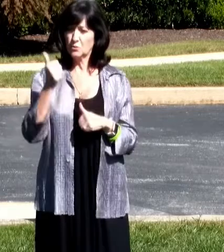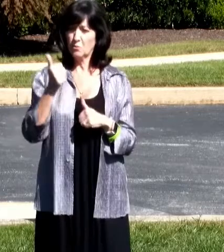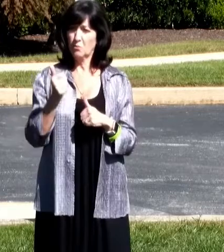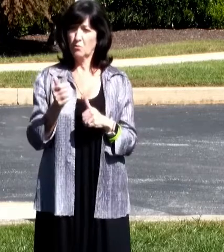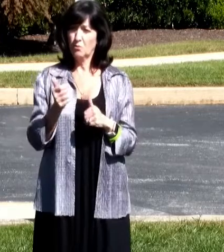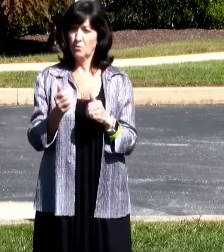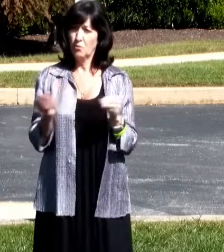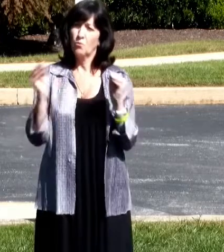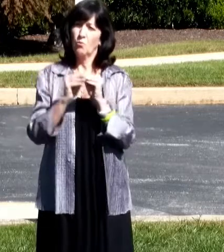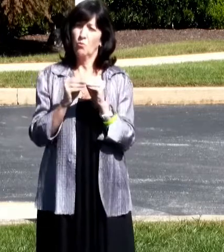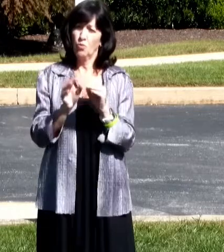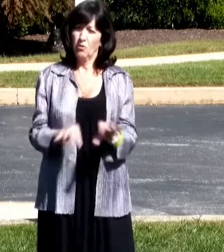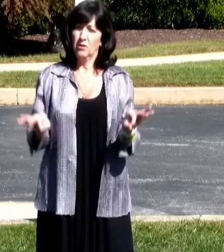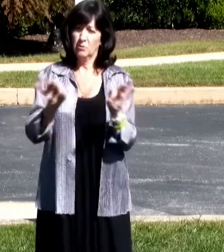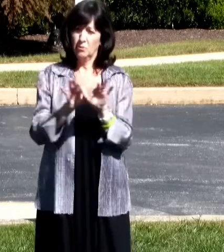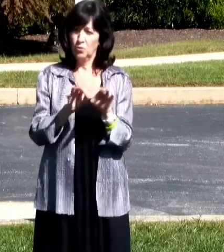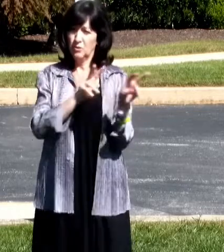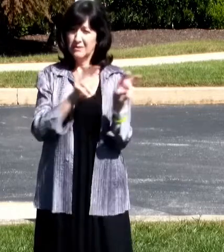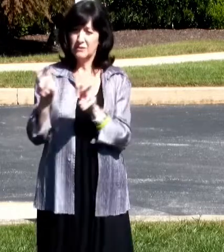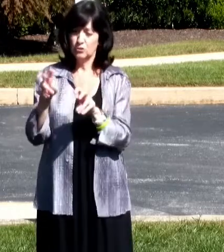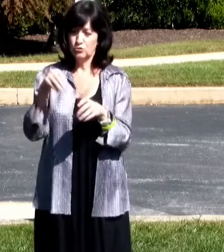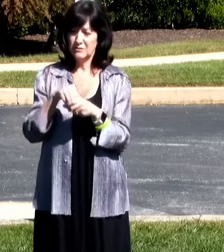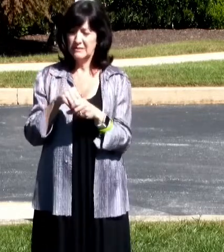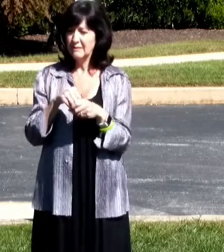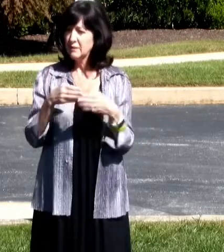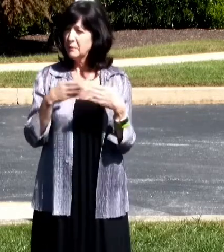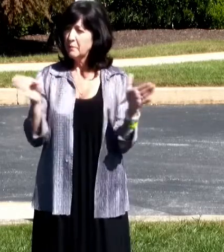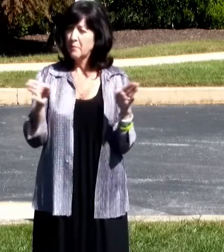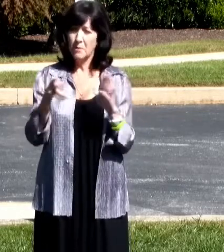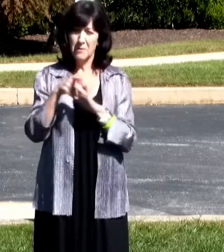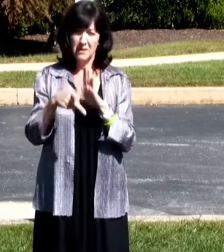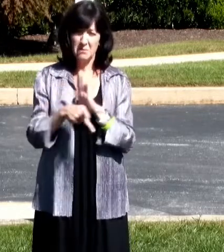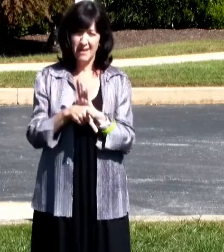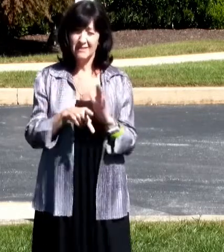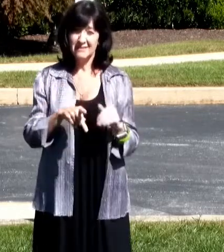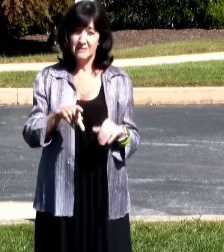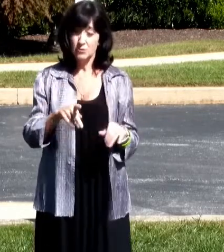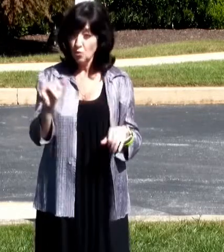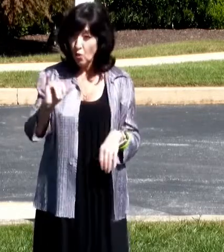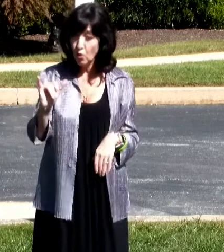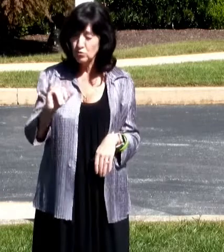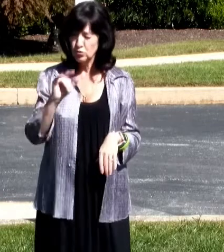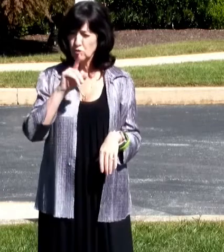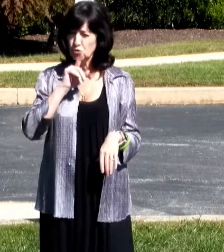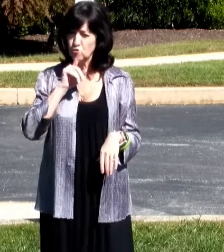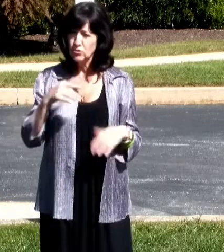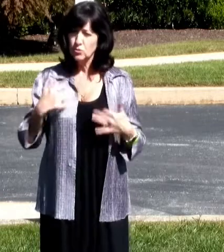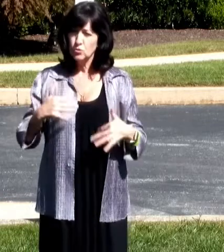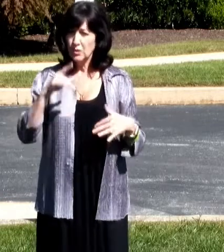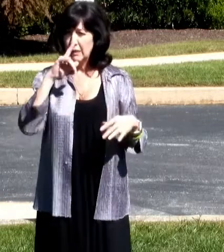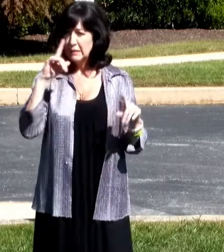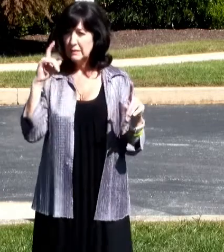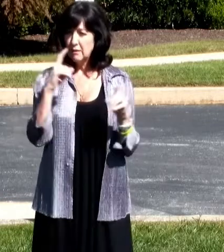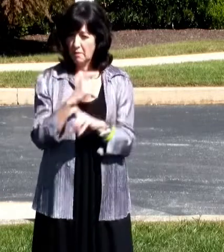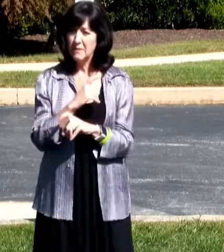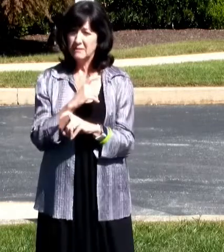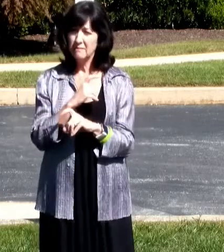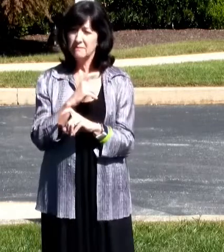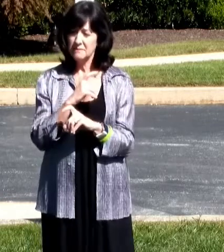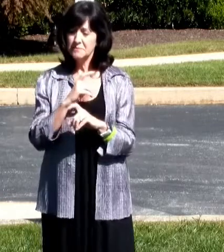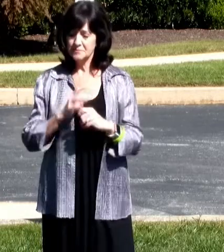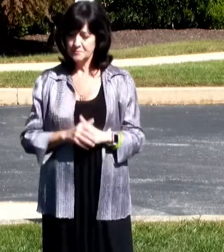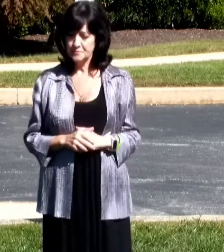the more important public policy issues that we'll deal with. It's also really complicated. I know that in part because